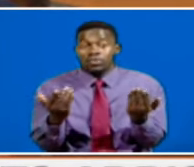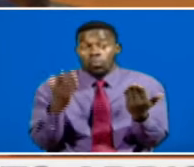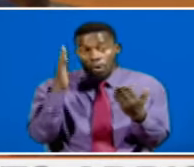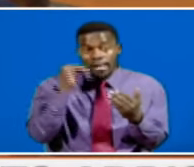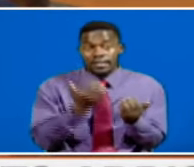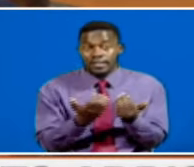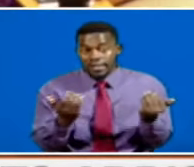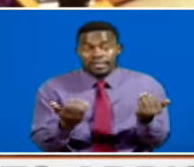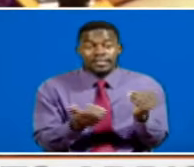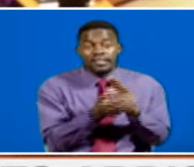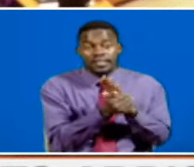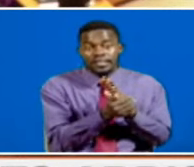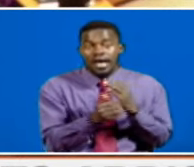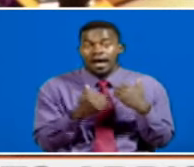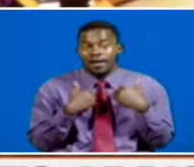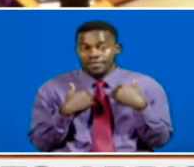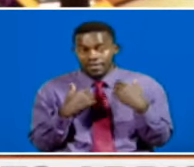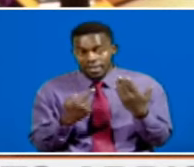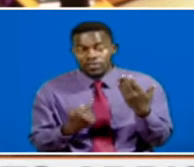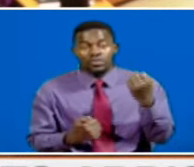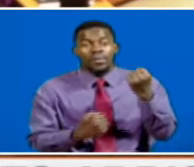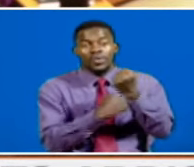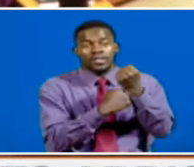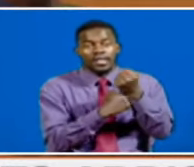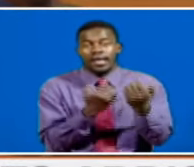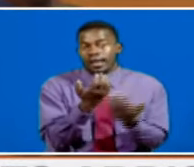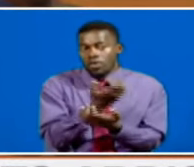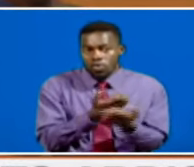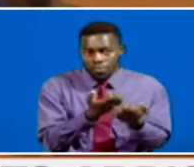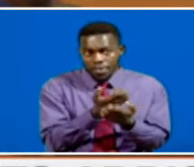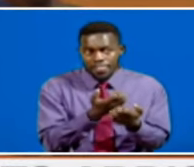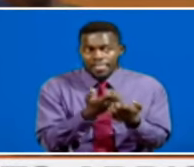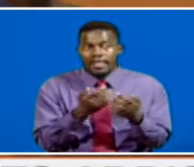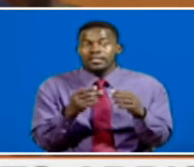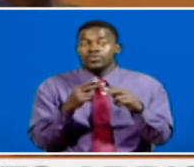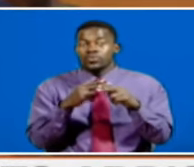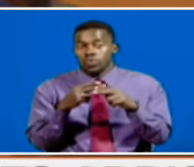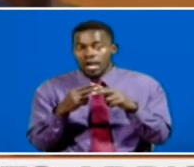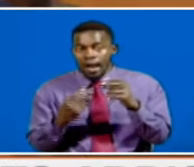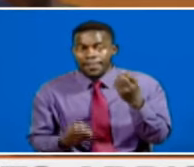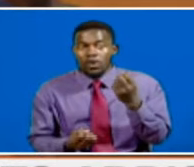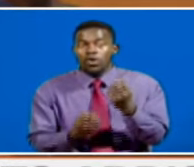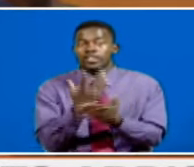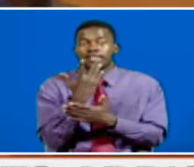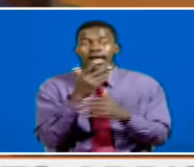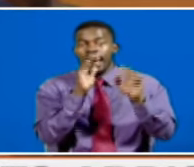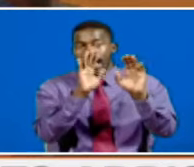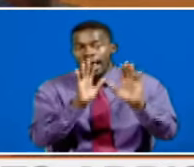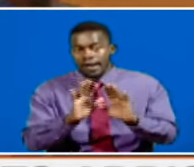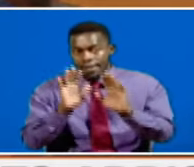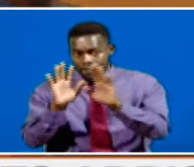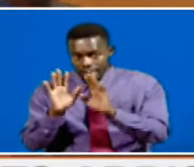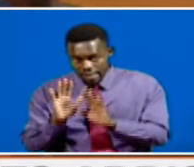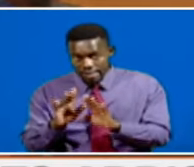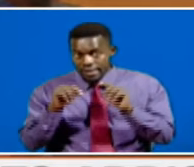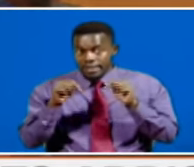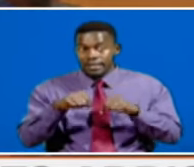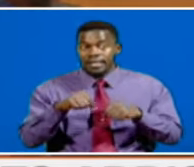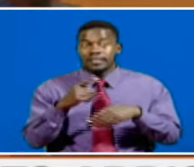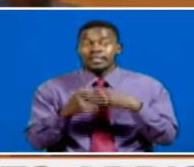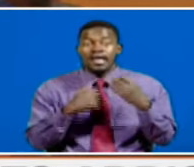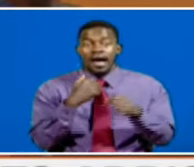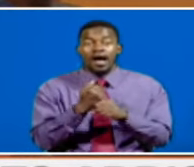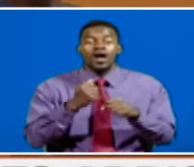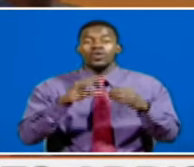to work towards economic empowerment. I will be launching a campaign by April 2024 that seeks to